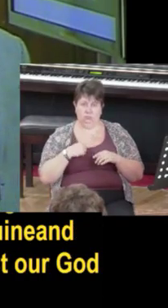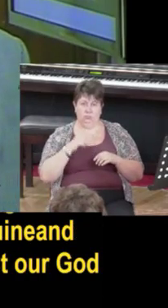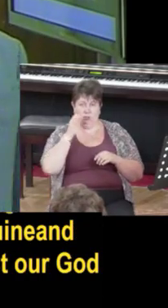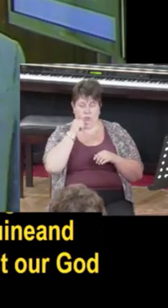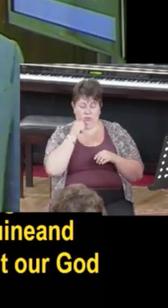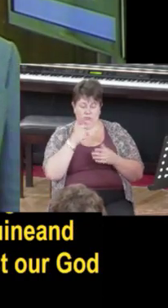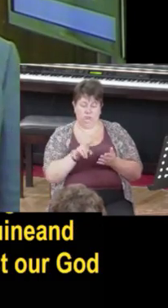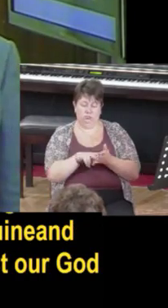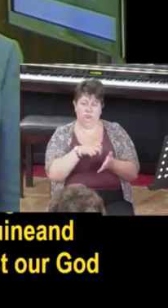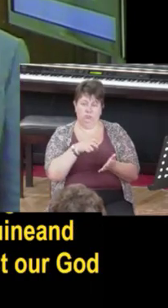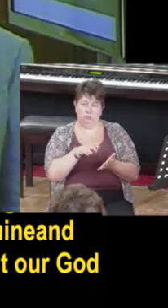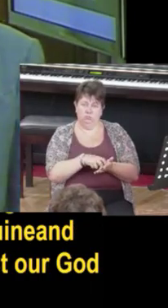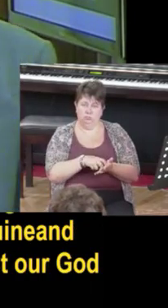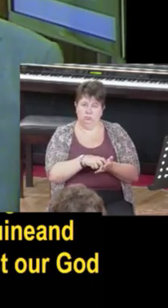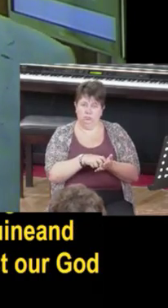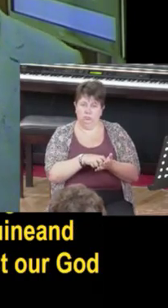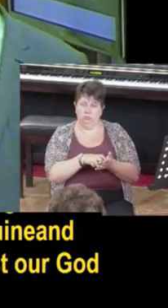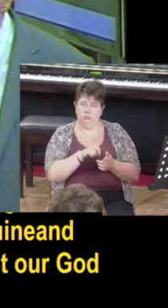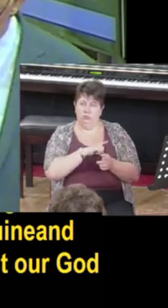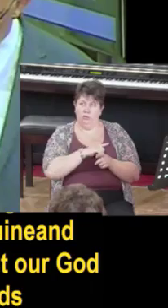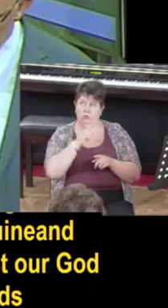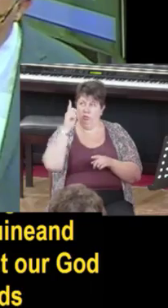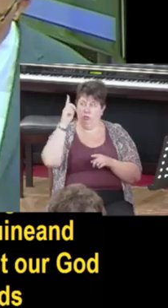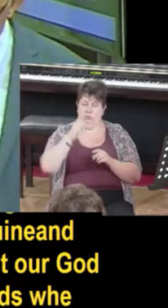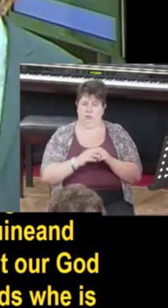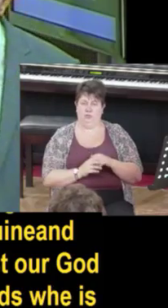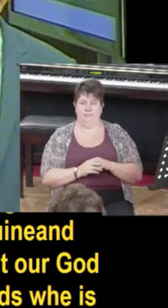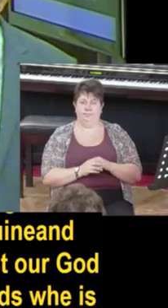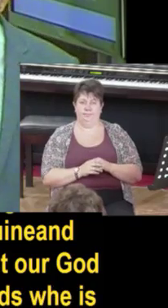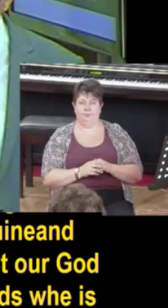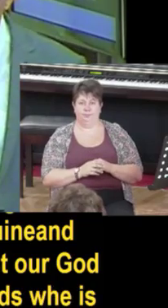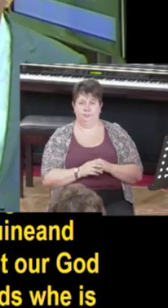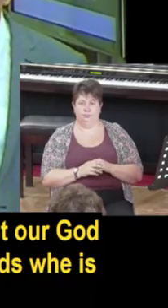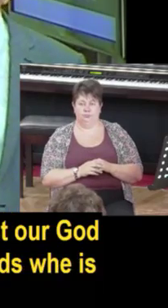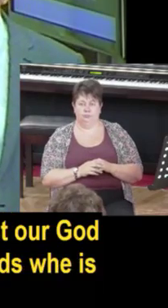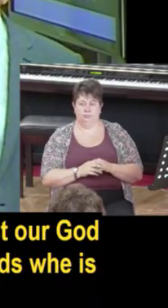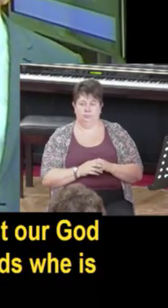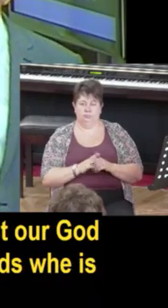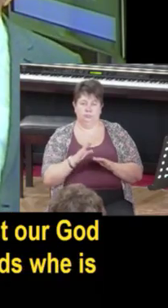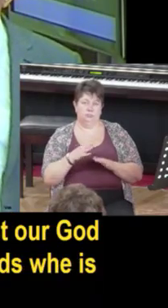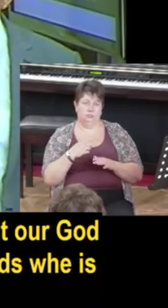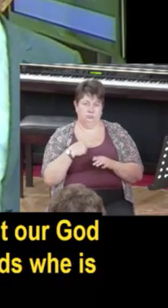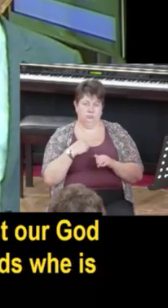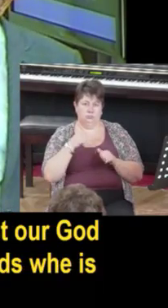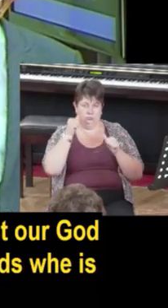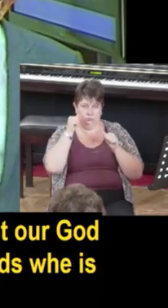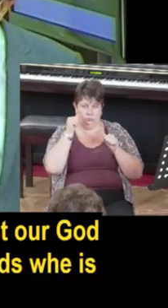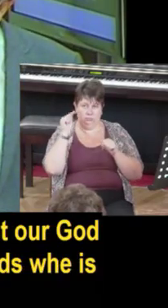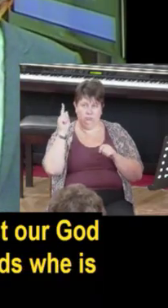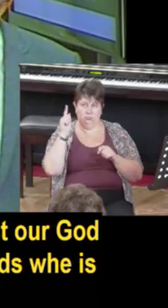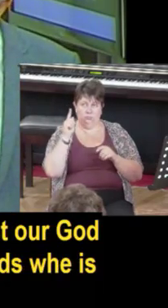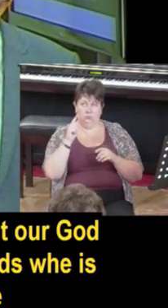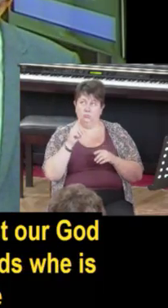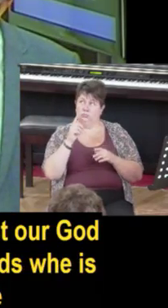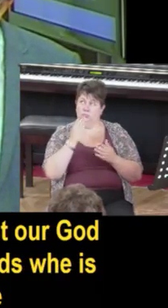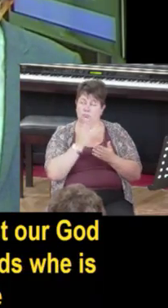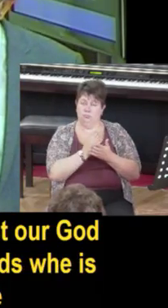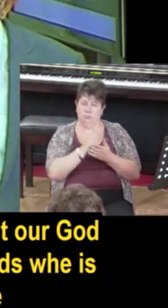bow the knee to one whom she recognizes as greater than she is.